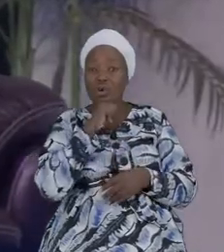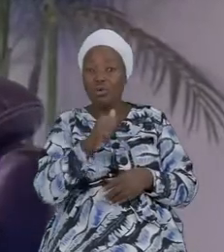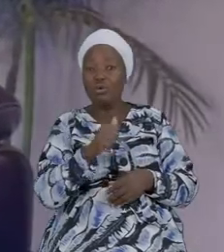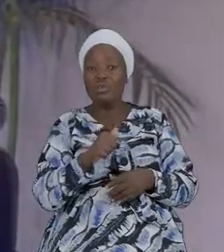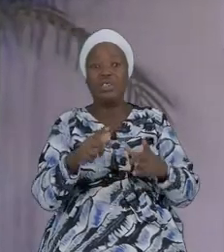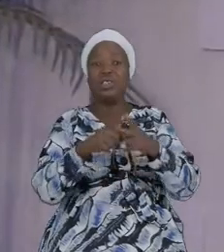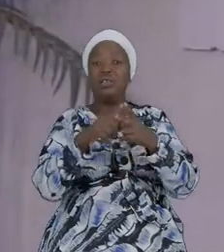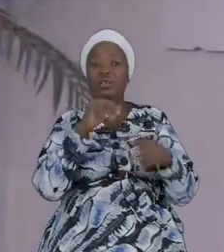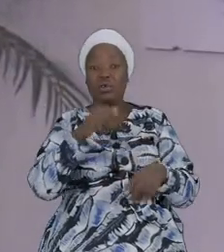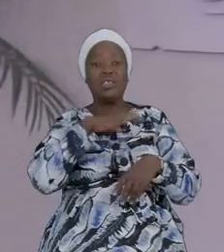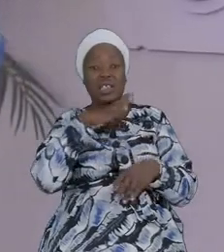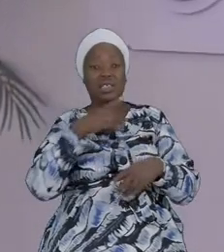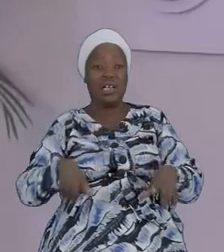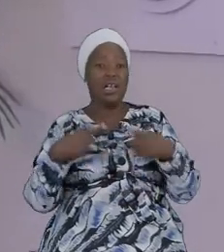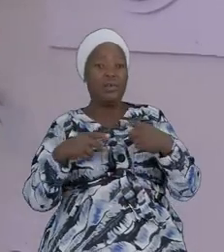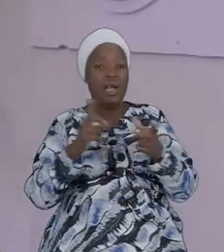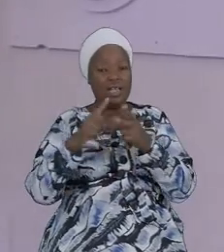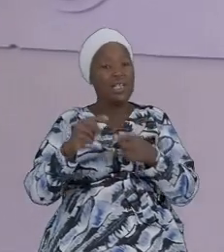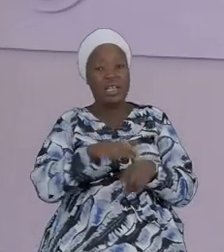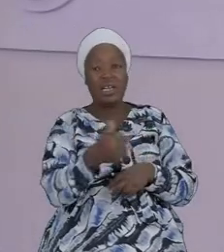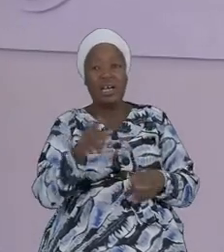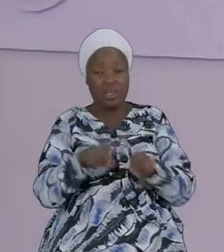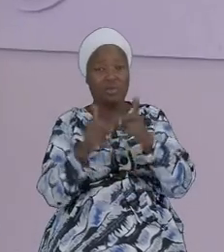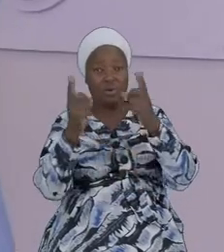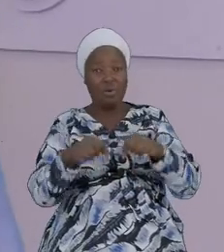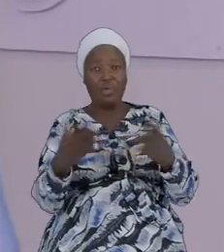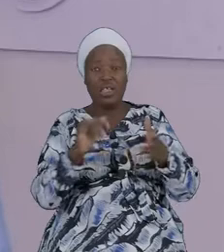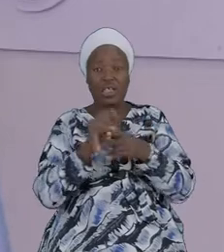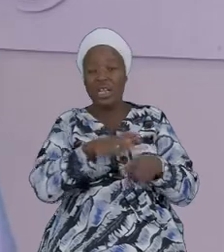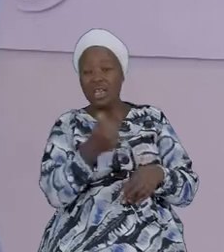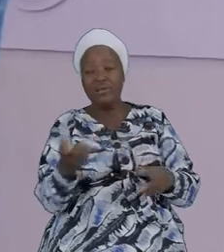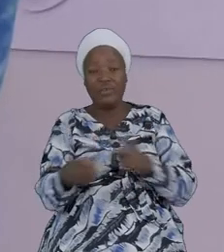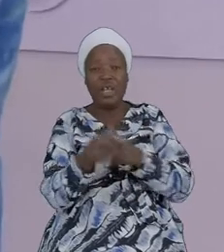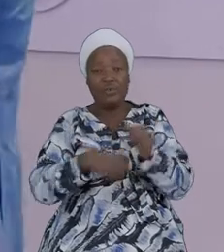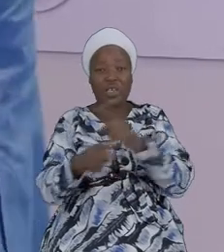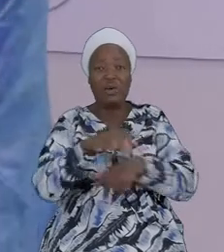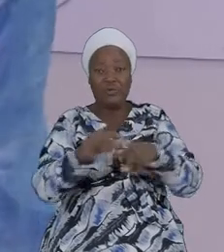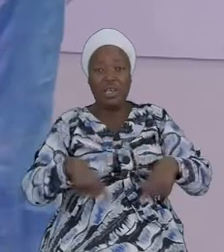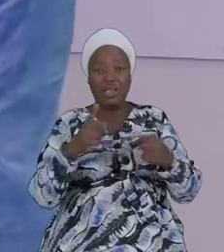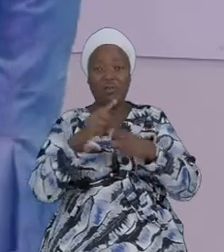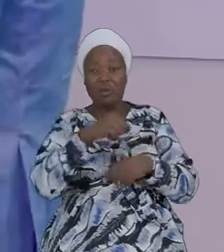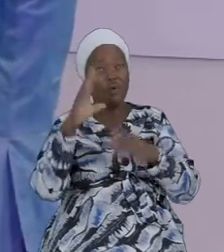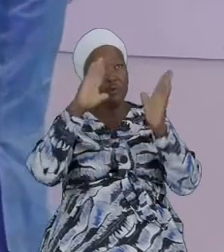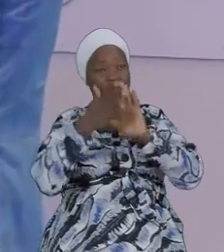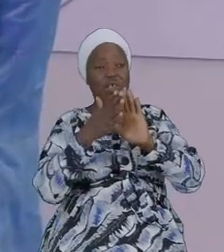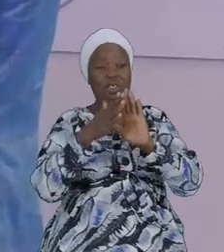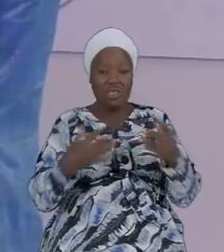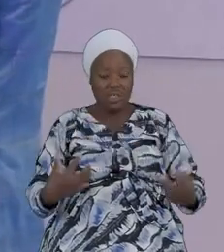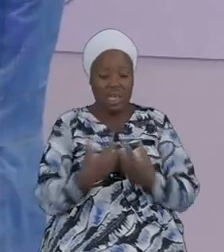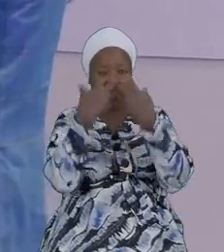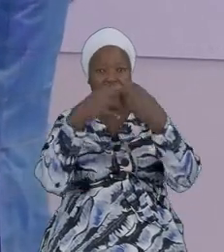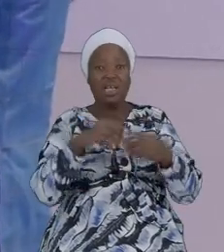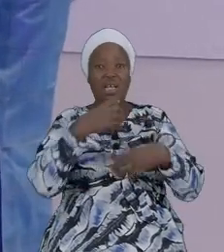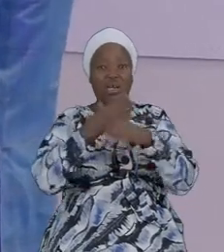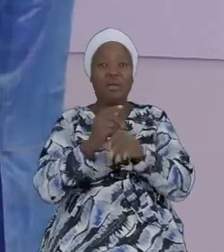year, everywhere you go, every day of your life, when you face challenges created by sinful